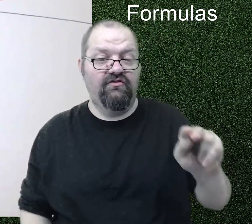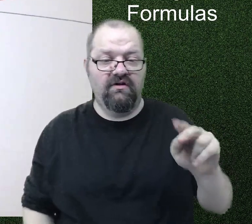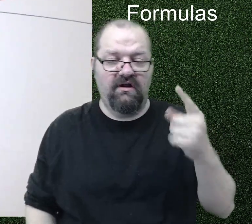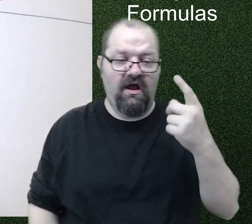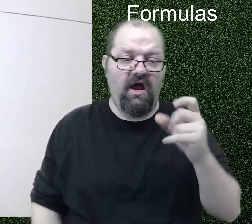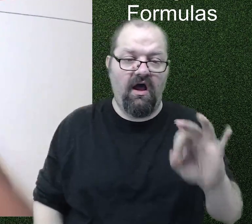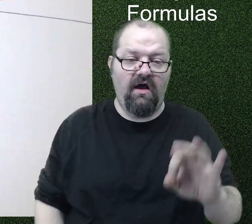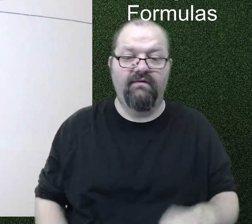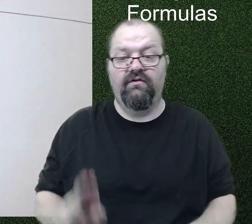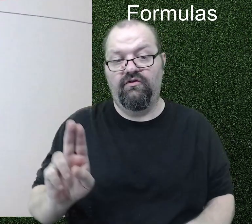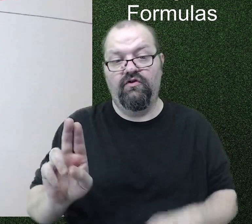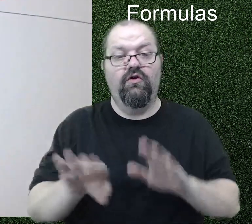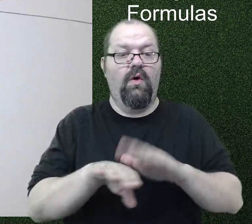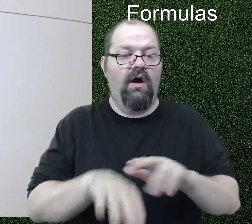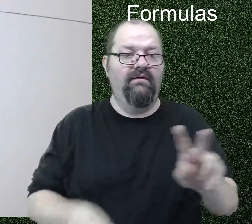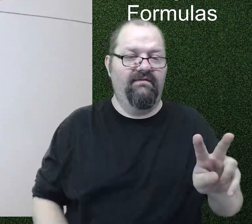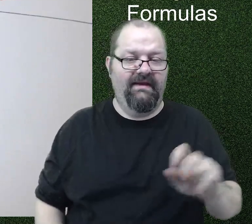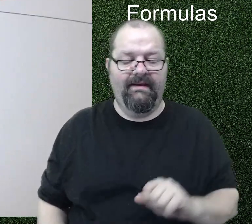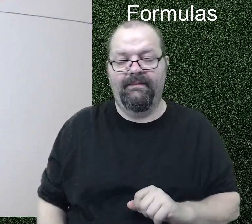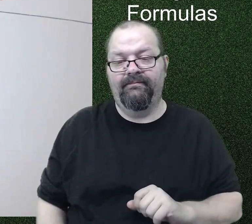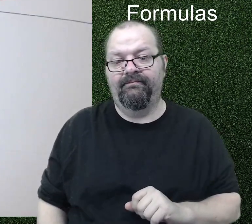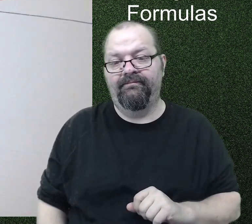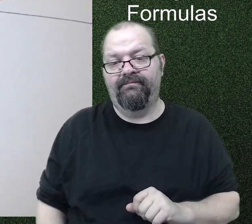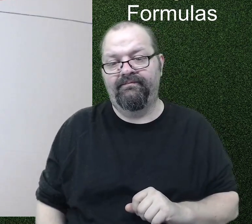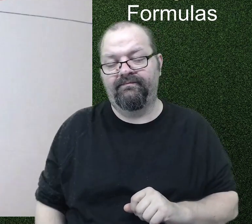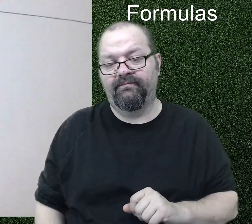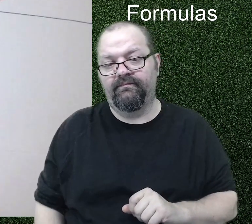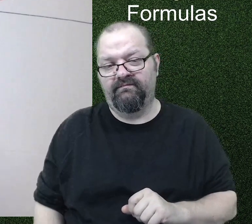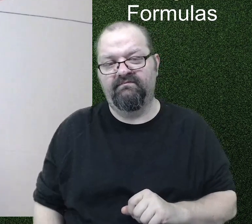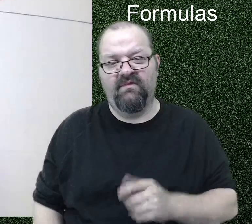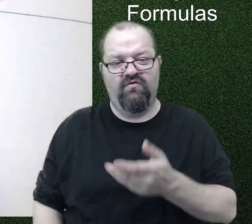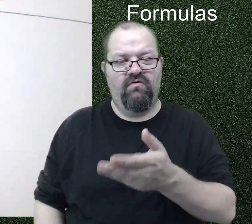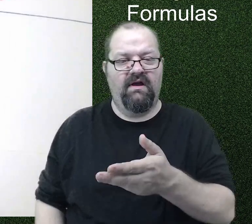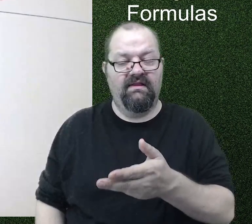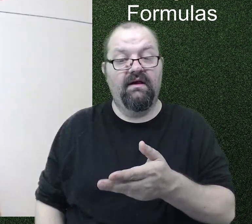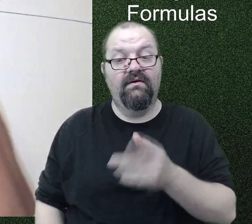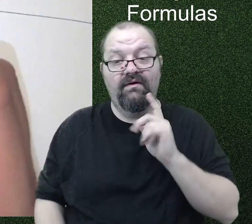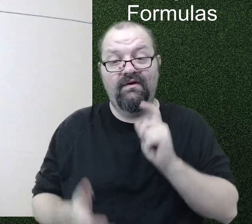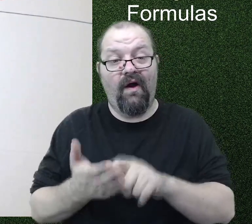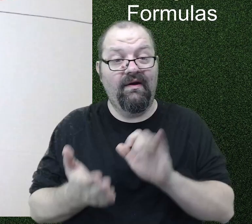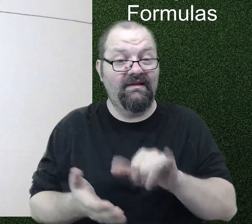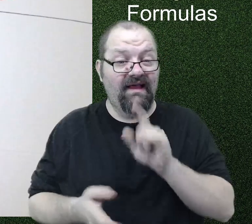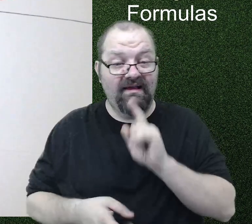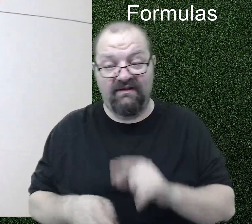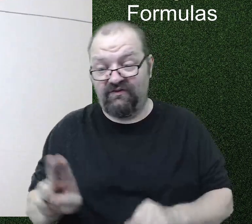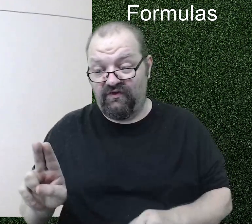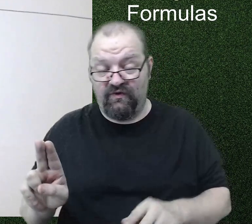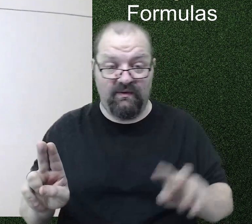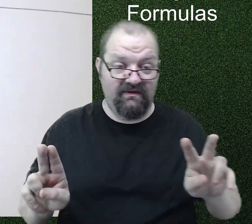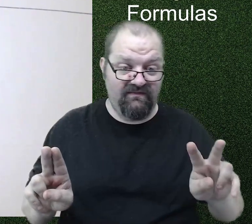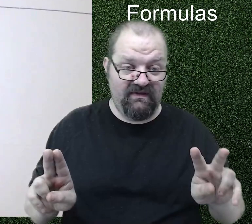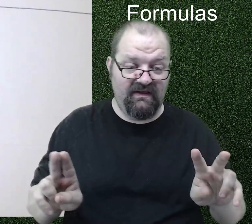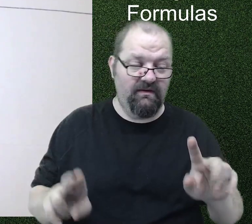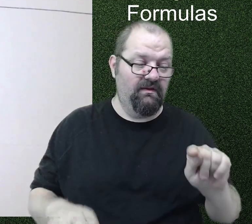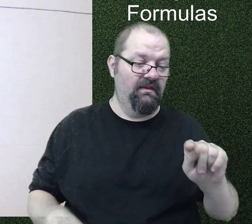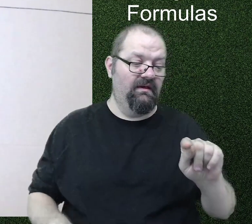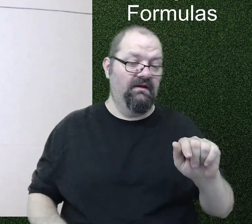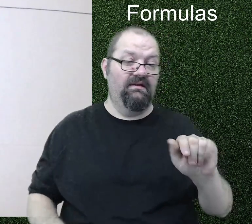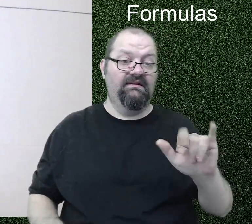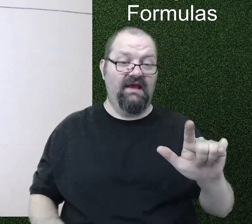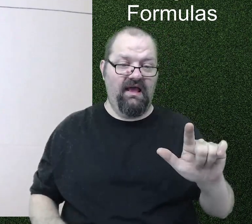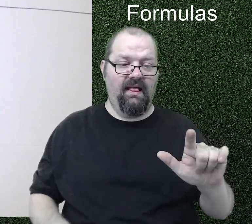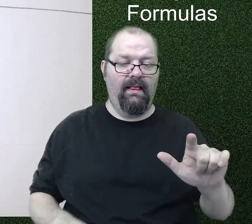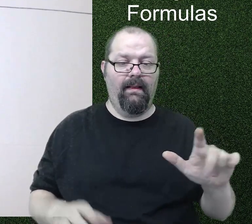the vector component parallel to v, and we're right there. And notice that this is u and v with their tails meeting at the same